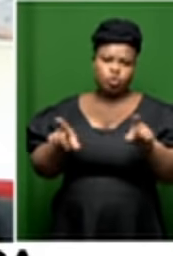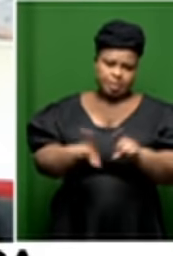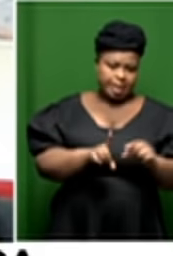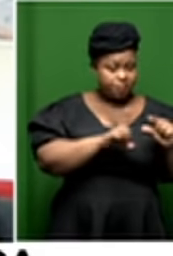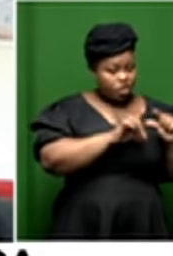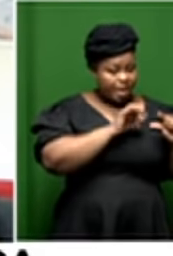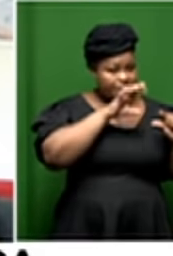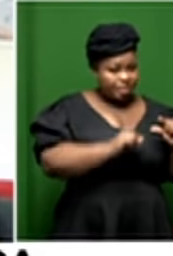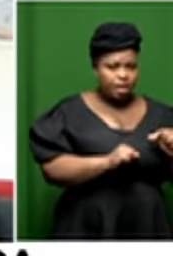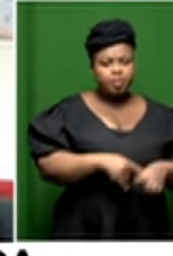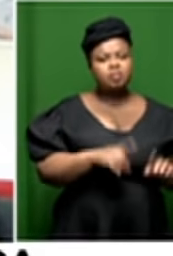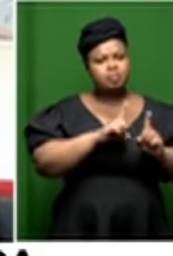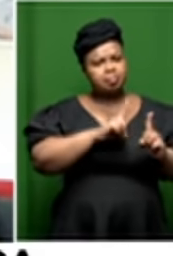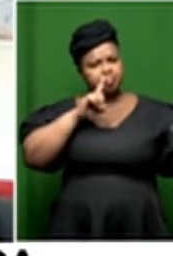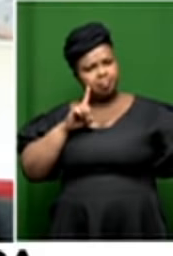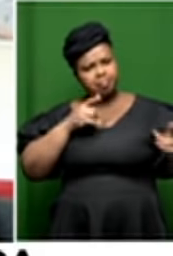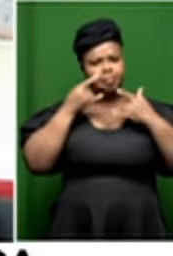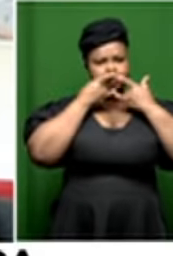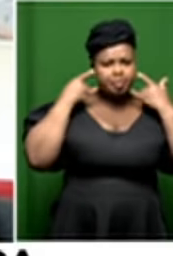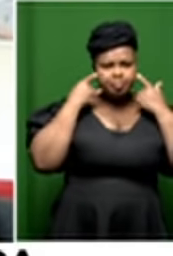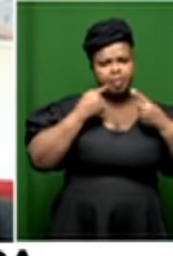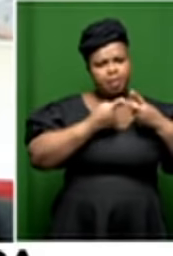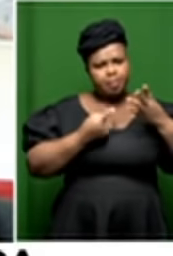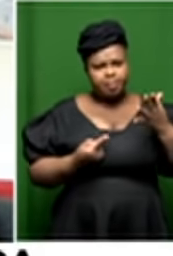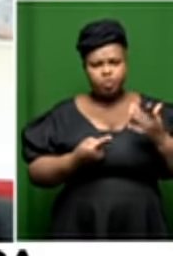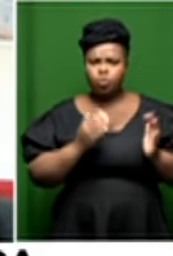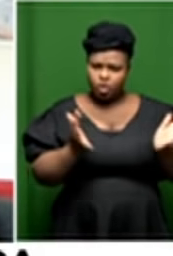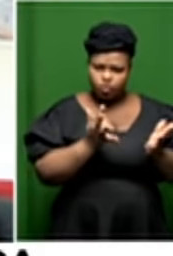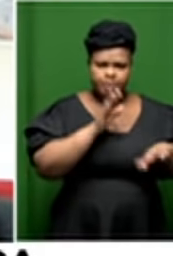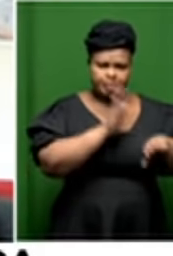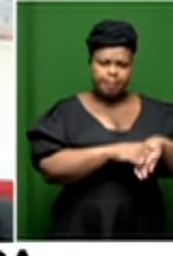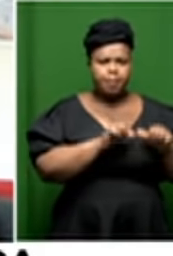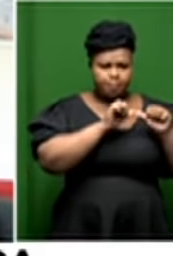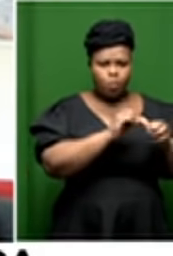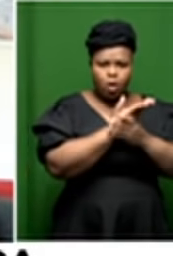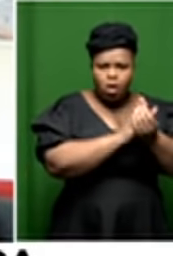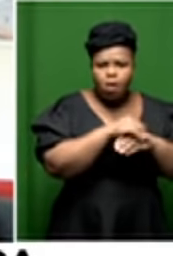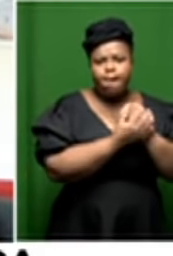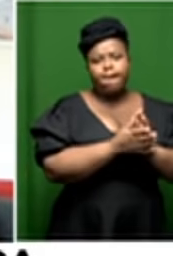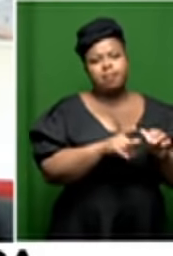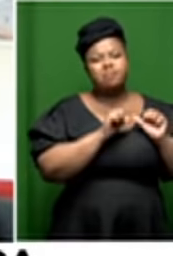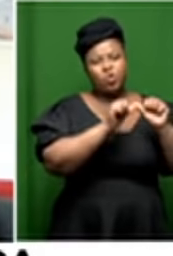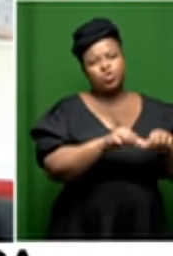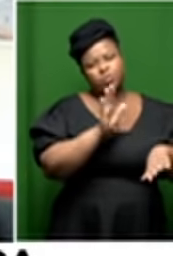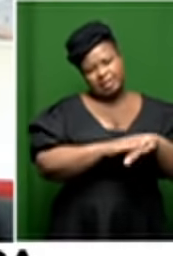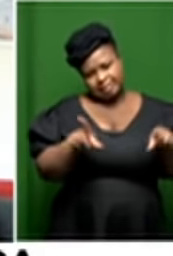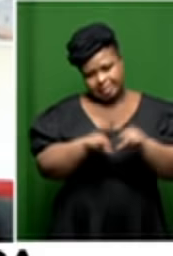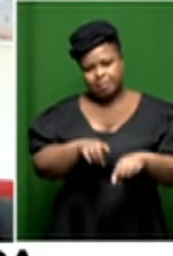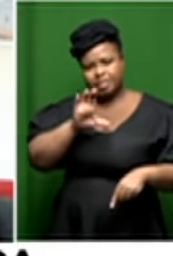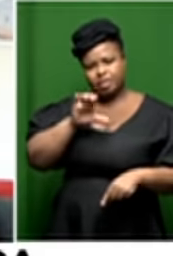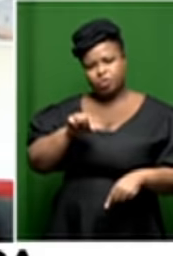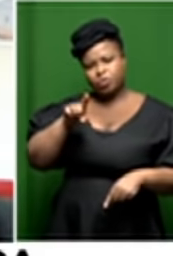Delta. So the non-pharmaceutical interventions that we are currently encouraging, social distancing, washing of hands, wearing of masks, will work just as well